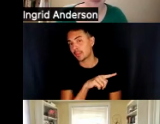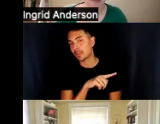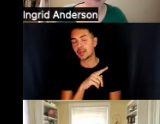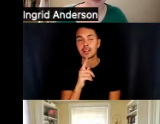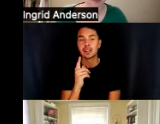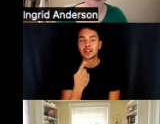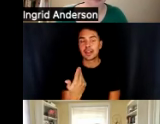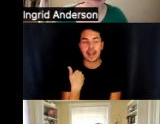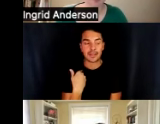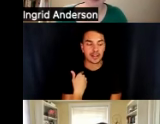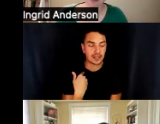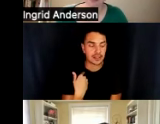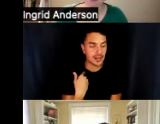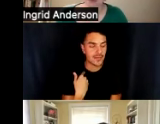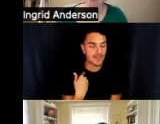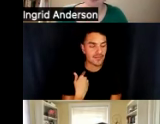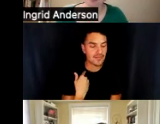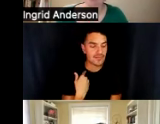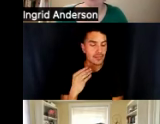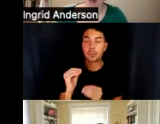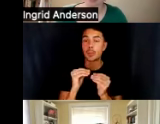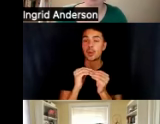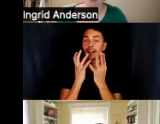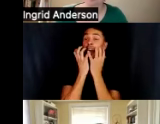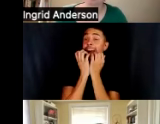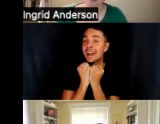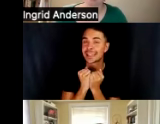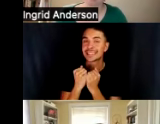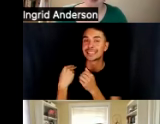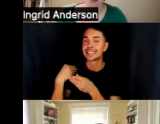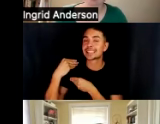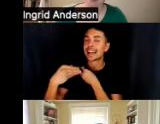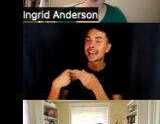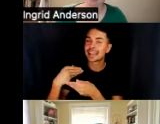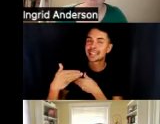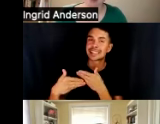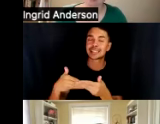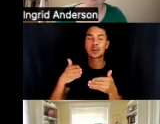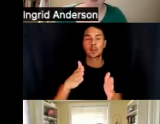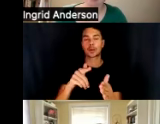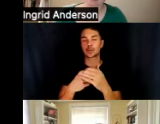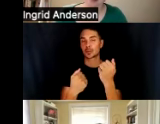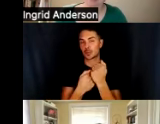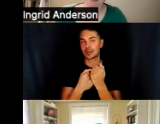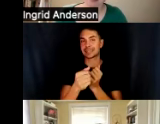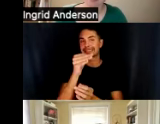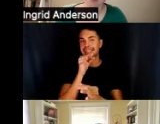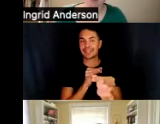having a kinder way of interacting or being supportive instead of.